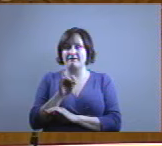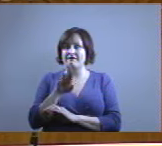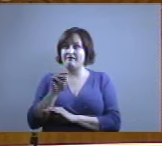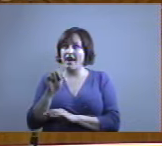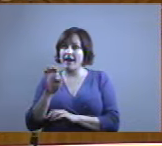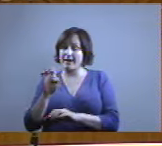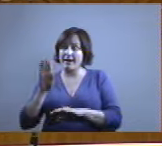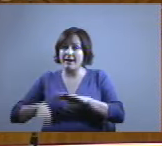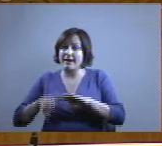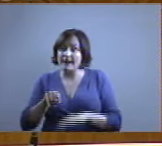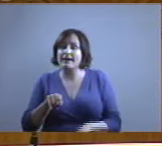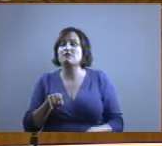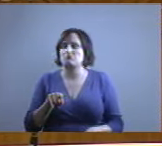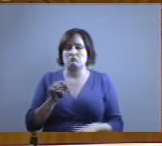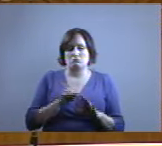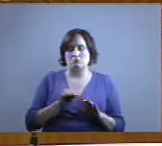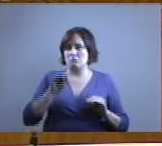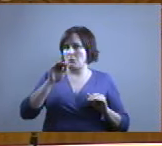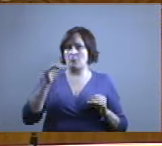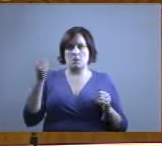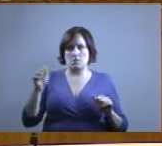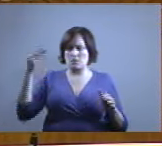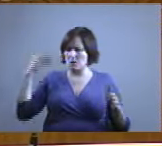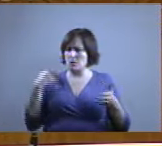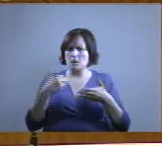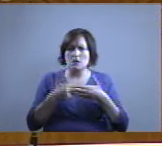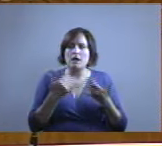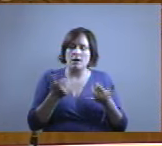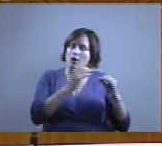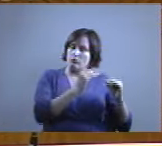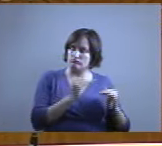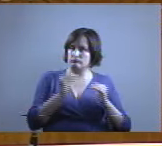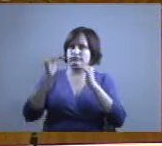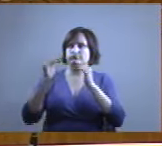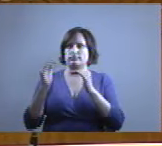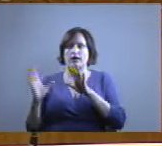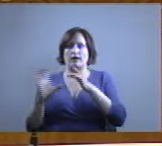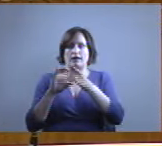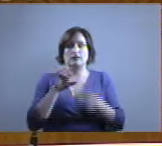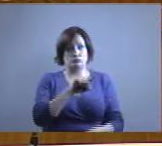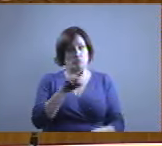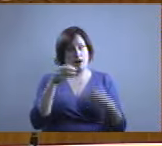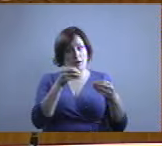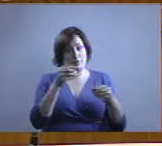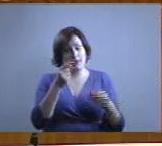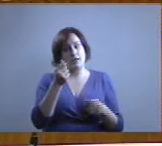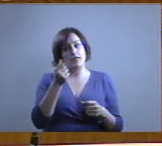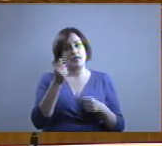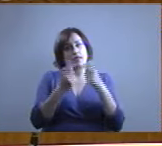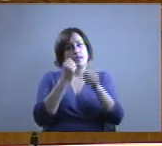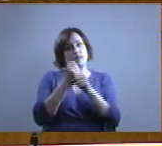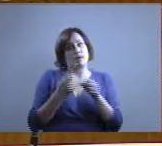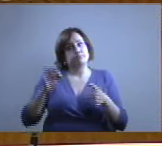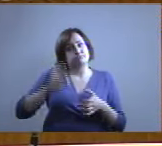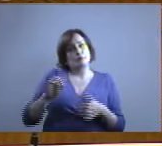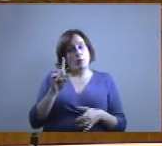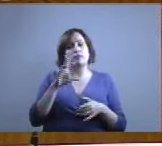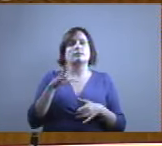the inception of the Act and now have been increased and linked to the turnover for non-compliance in order to avoid